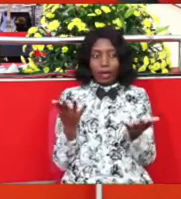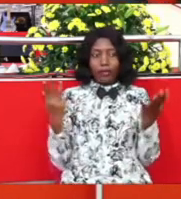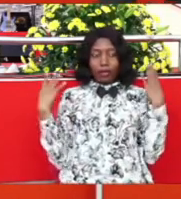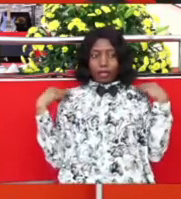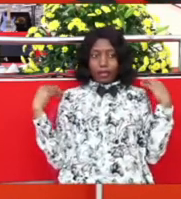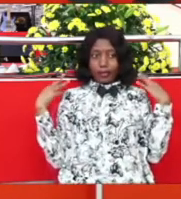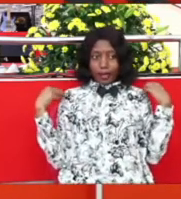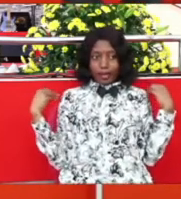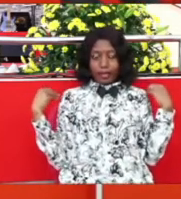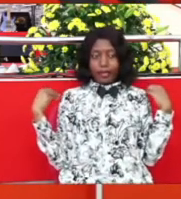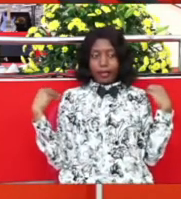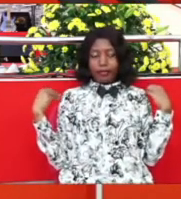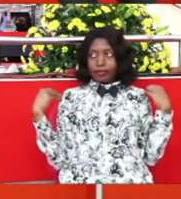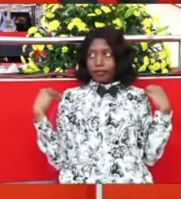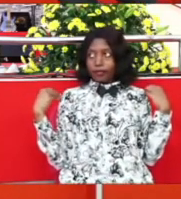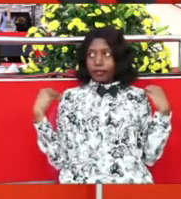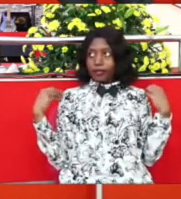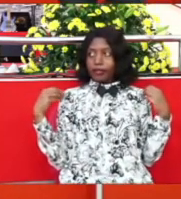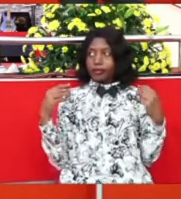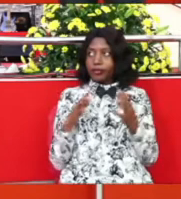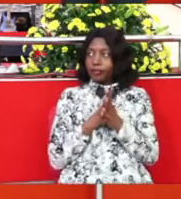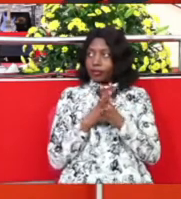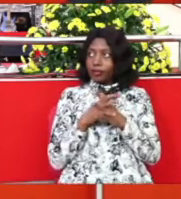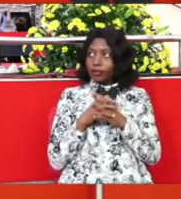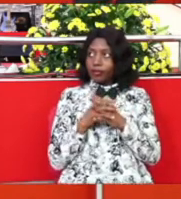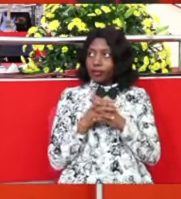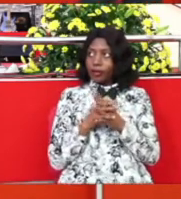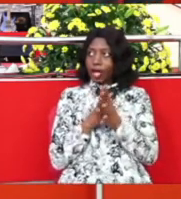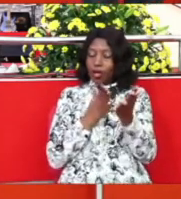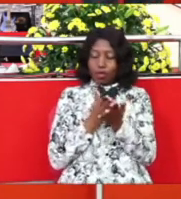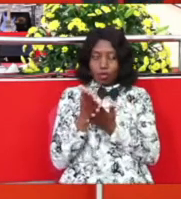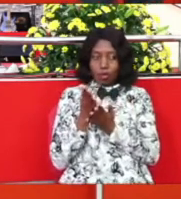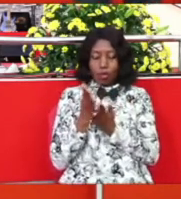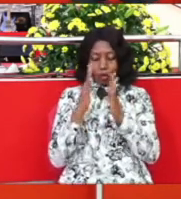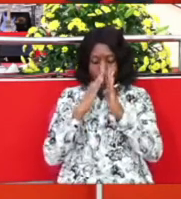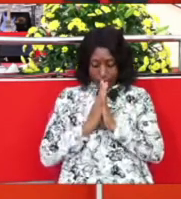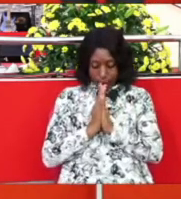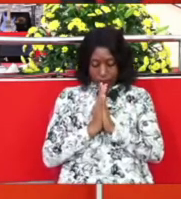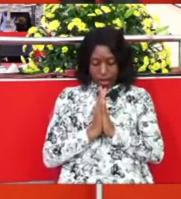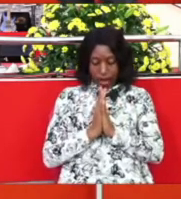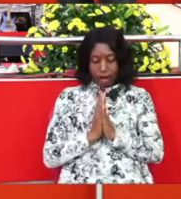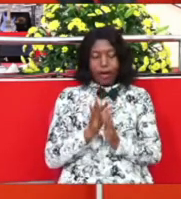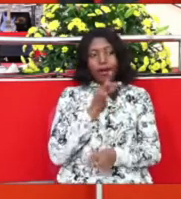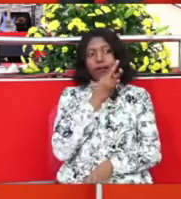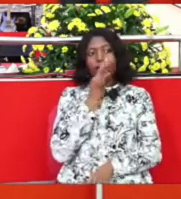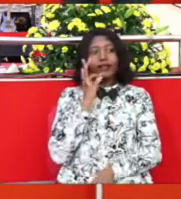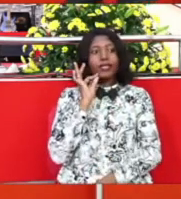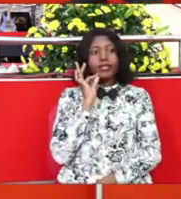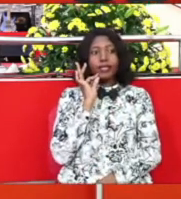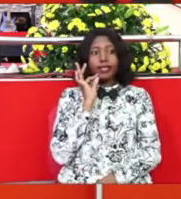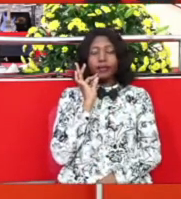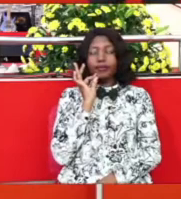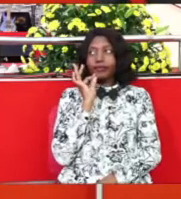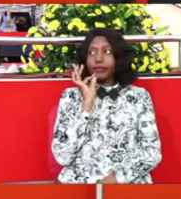kupatikana tu mahali ambapo tulikokuwa tunasema kuna inafanyika. Through prayer and fasting. Ombi ya kufunga na kuomba. Through loving even those ones who